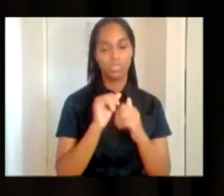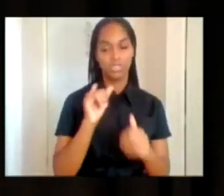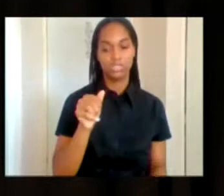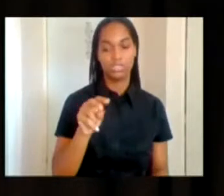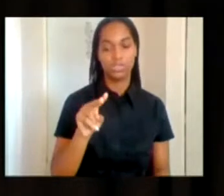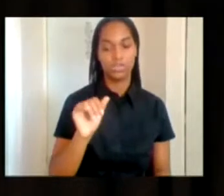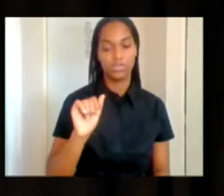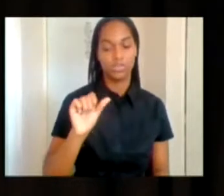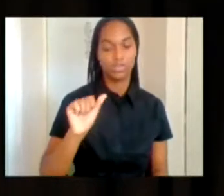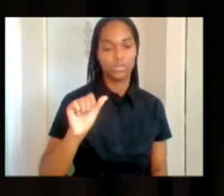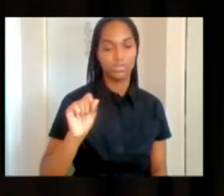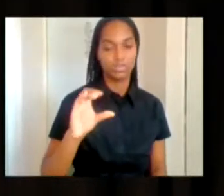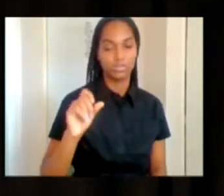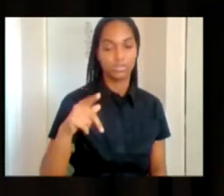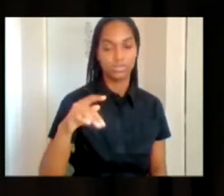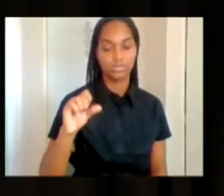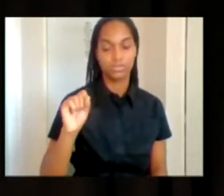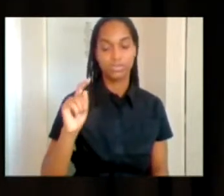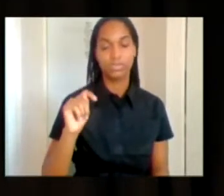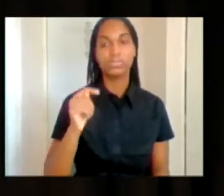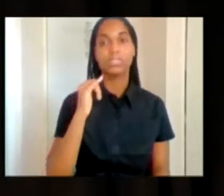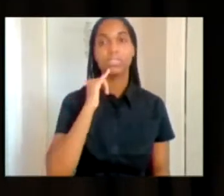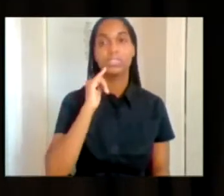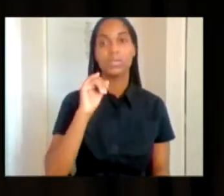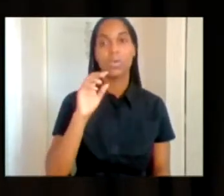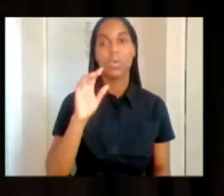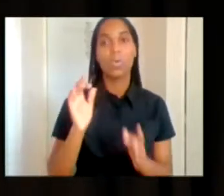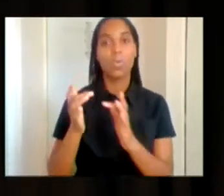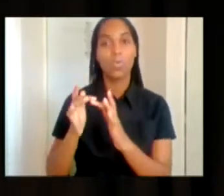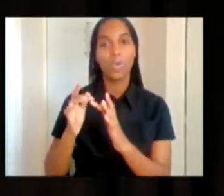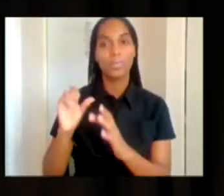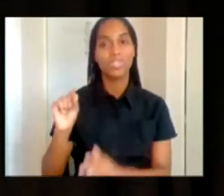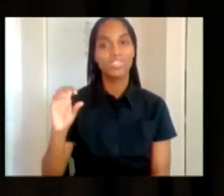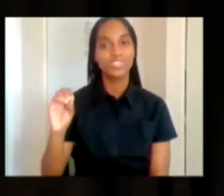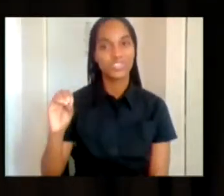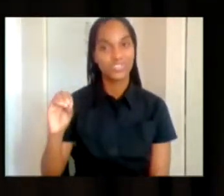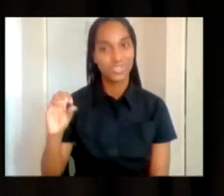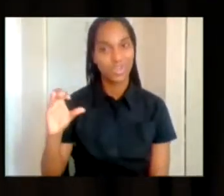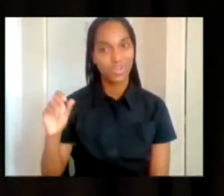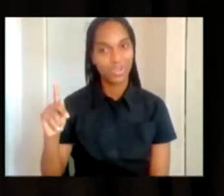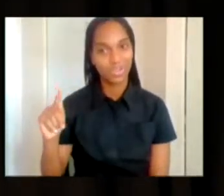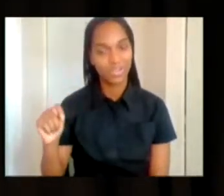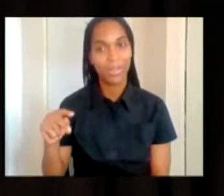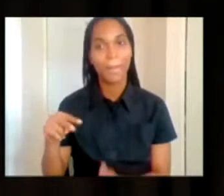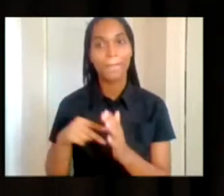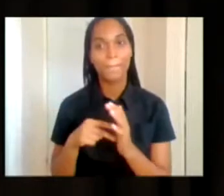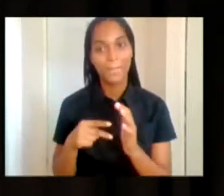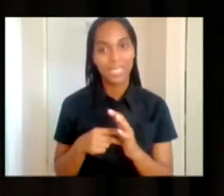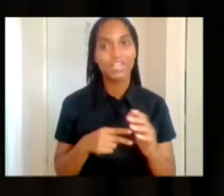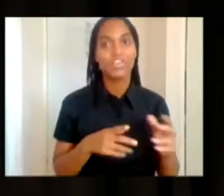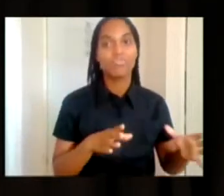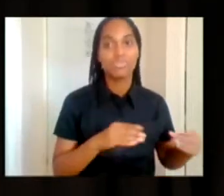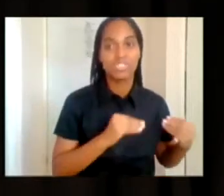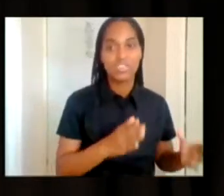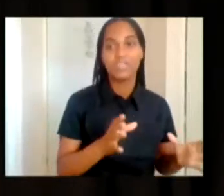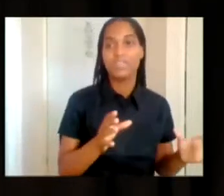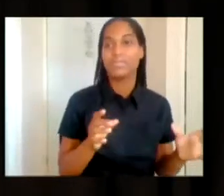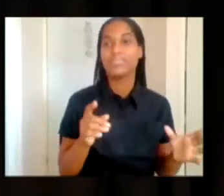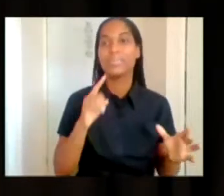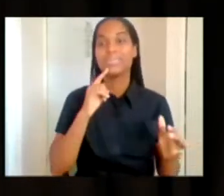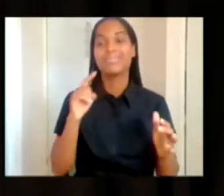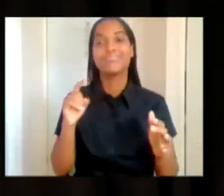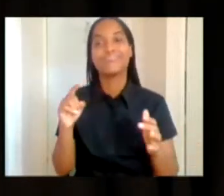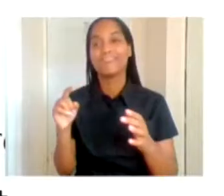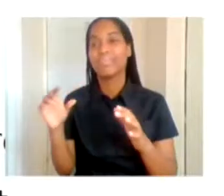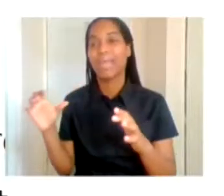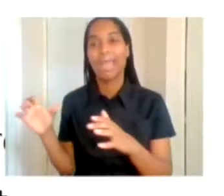via a WebSocket API, which is essentially meaning that the receiver acts as a web server. Part and parcel, that's basically